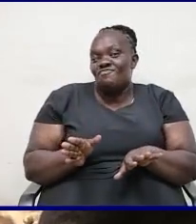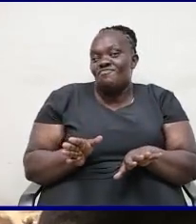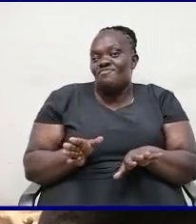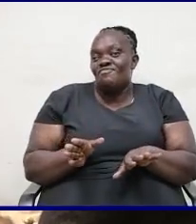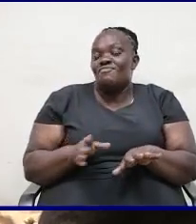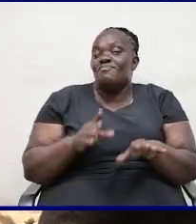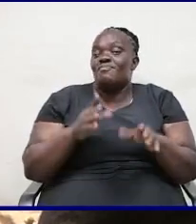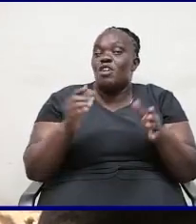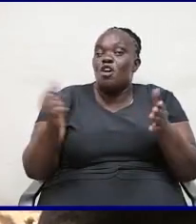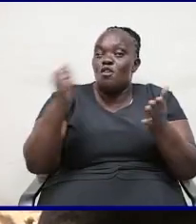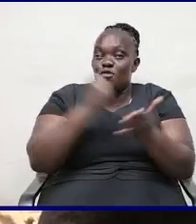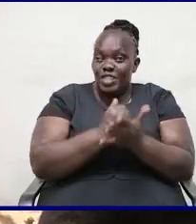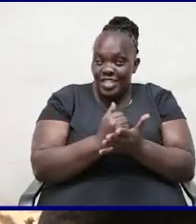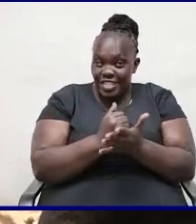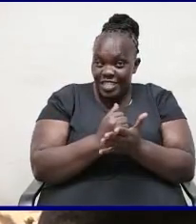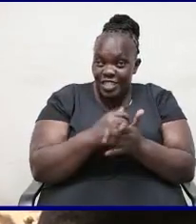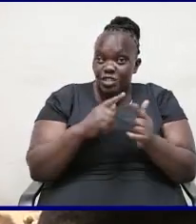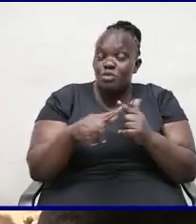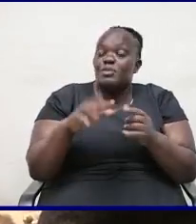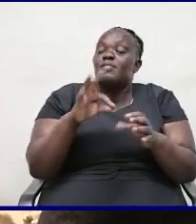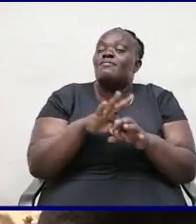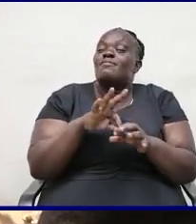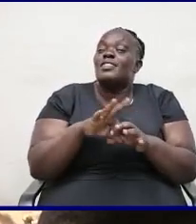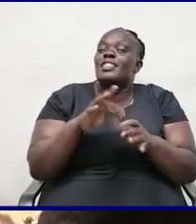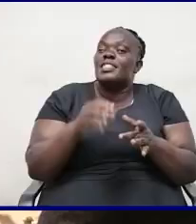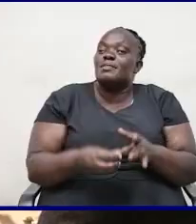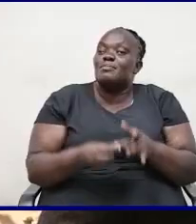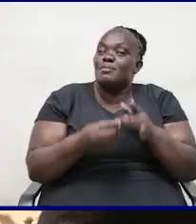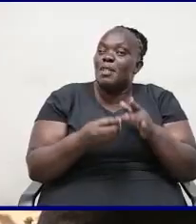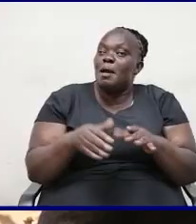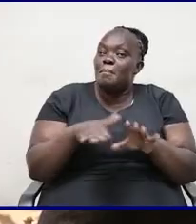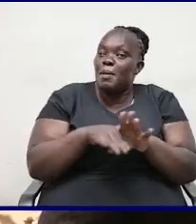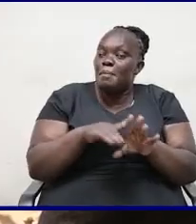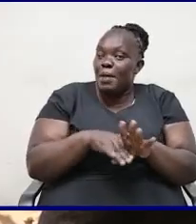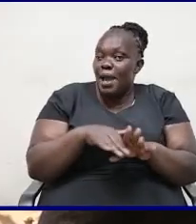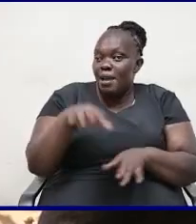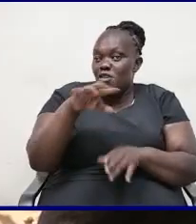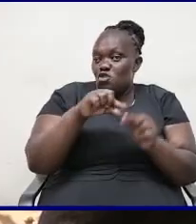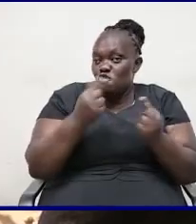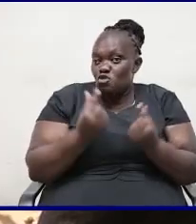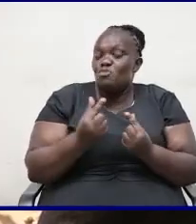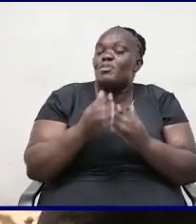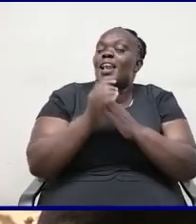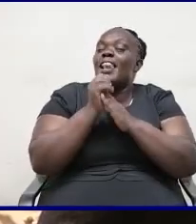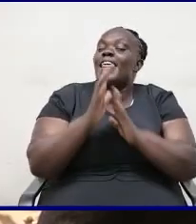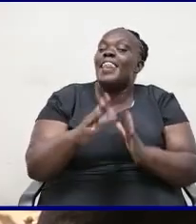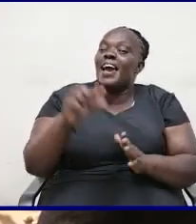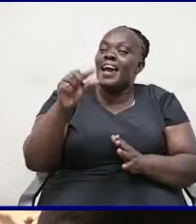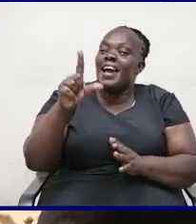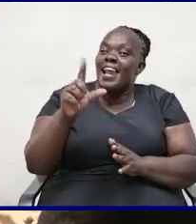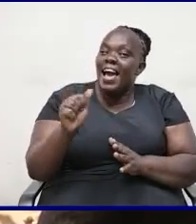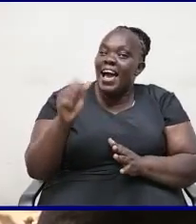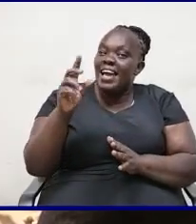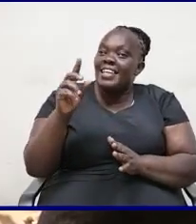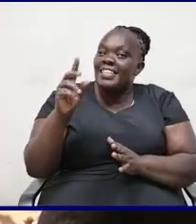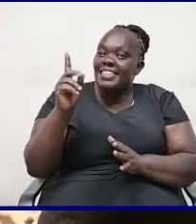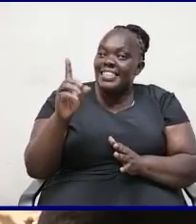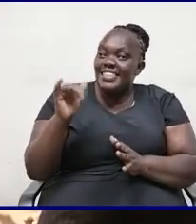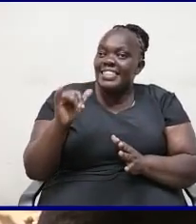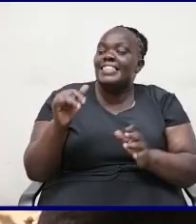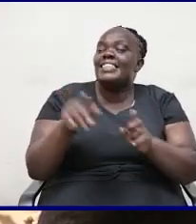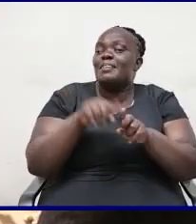I ran for office to be elected as a special member for KUSA. Yes. And with Gladys Wanga, who is now the